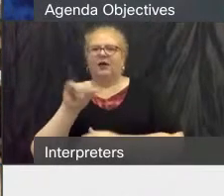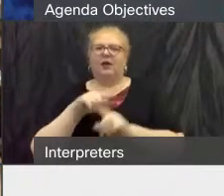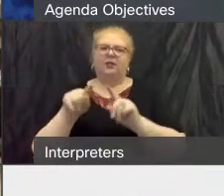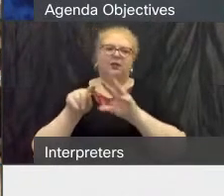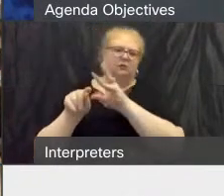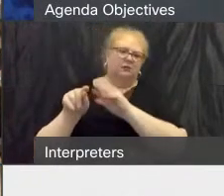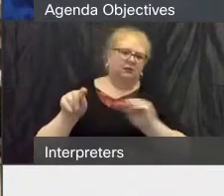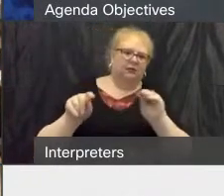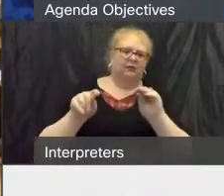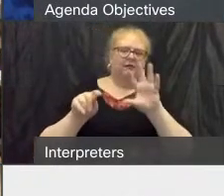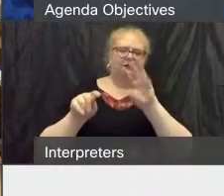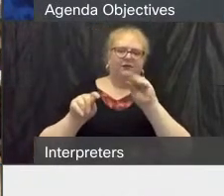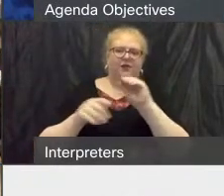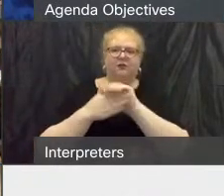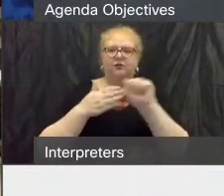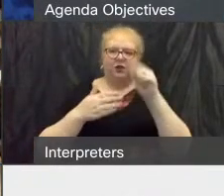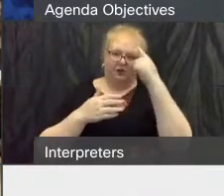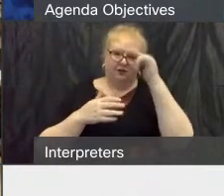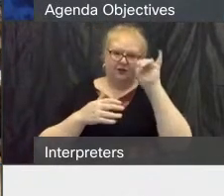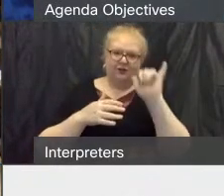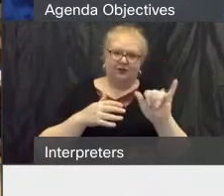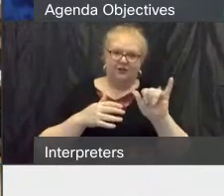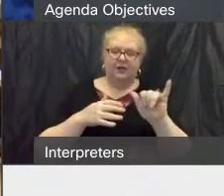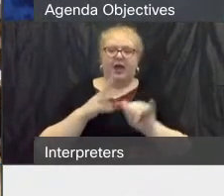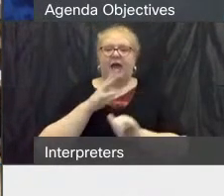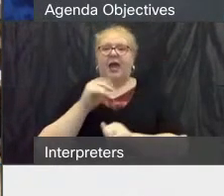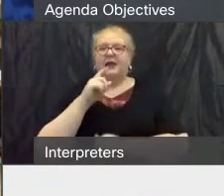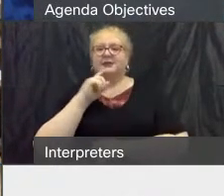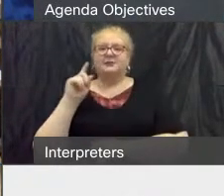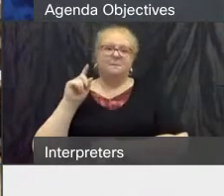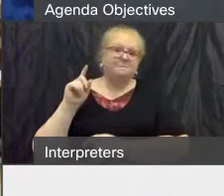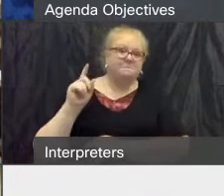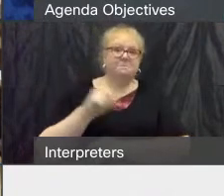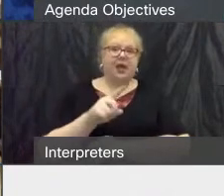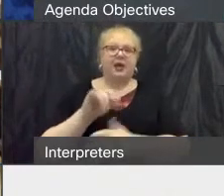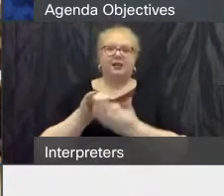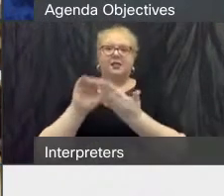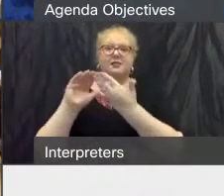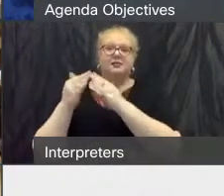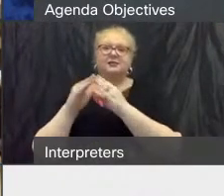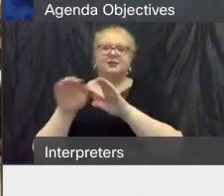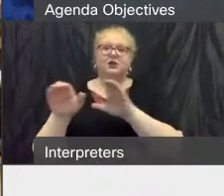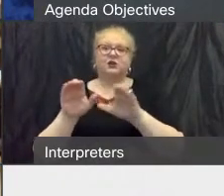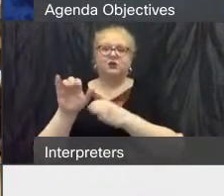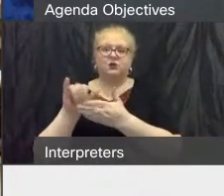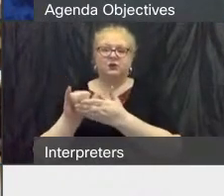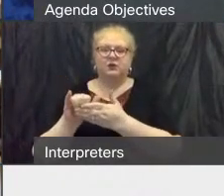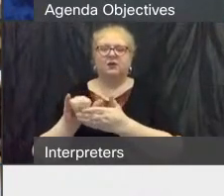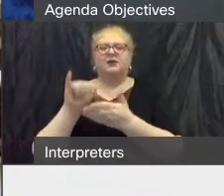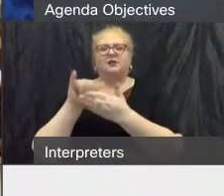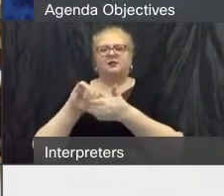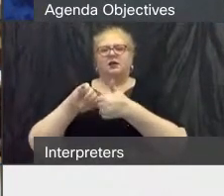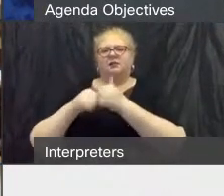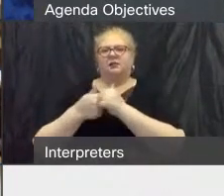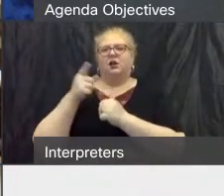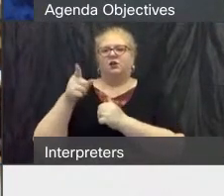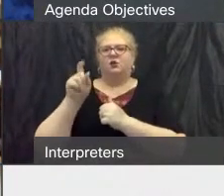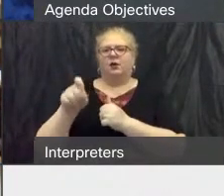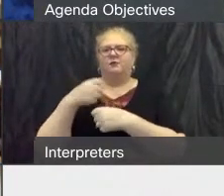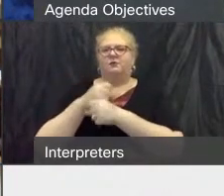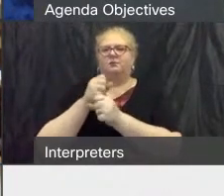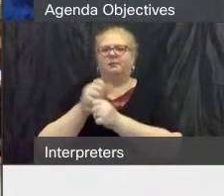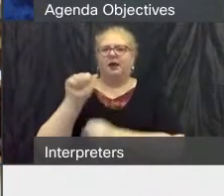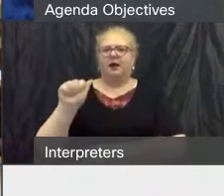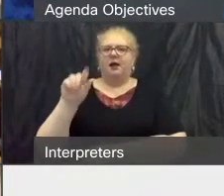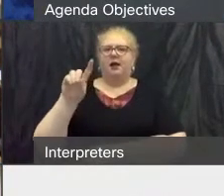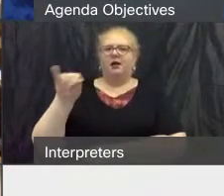$50 less into an area that isn't mandated that the city do, that's how you have to make the adjustments. You have to look at that.